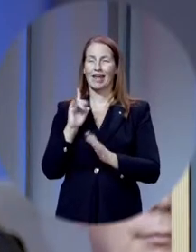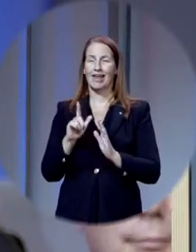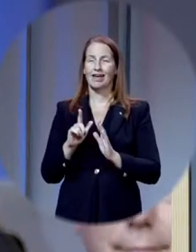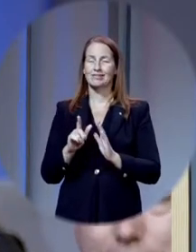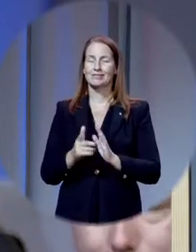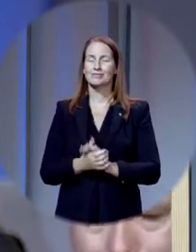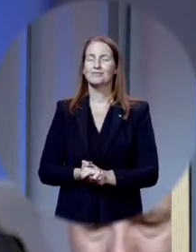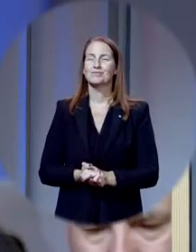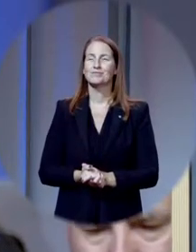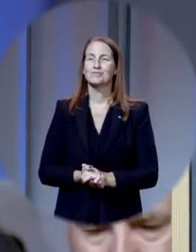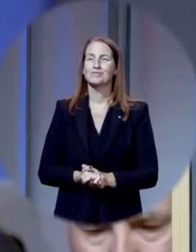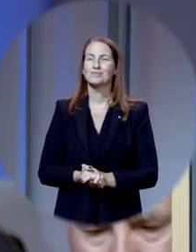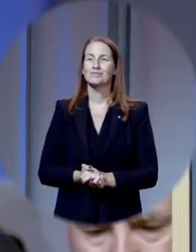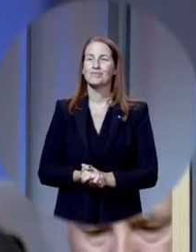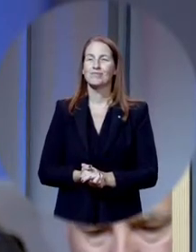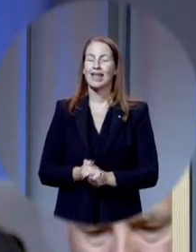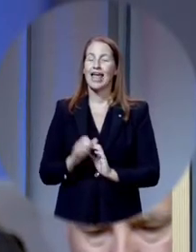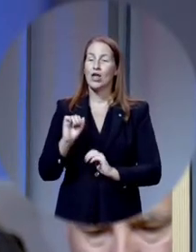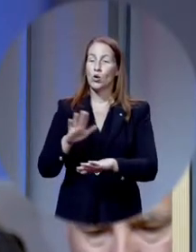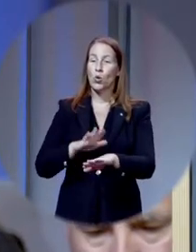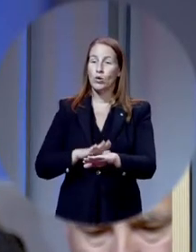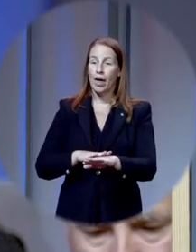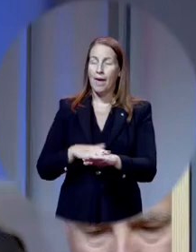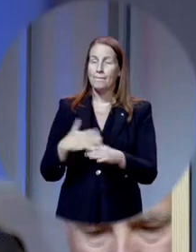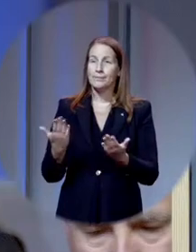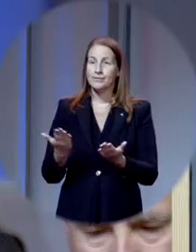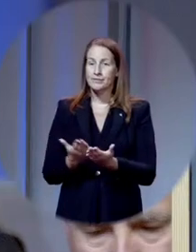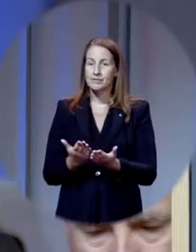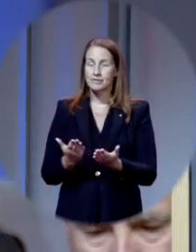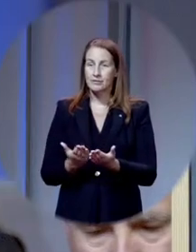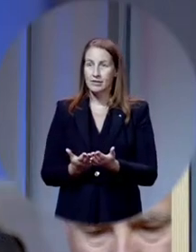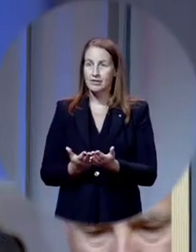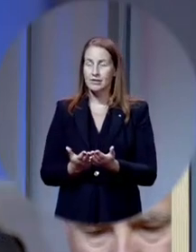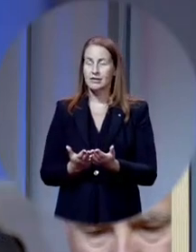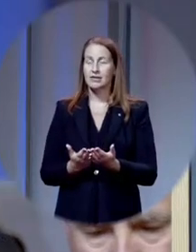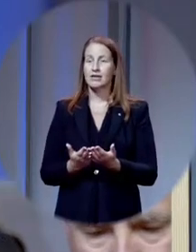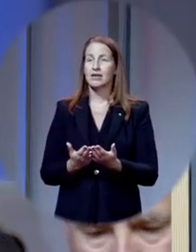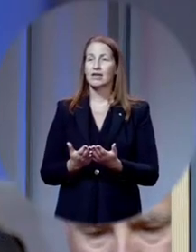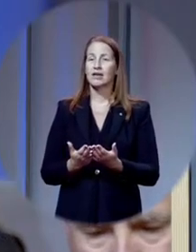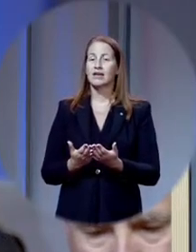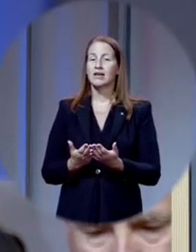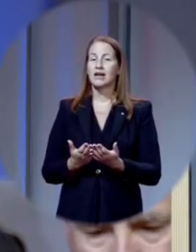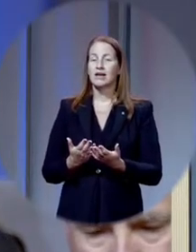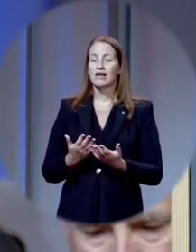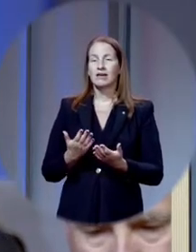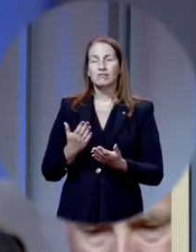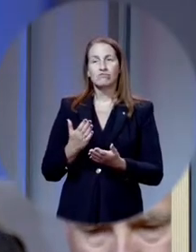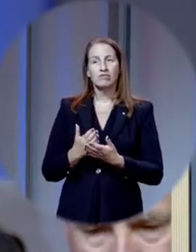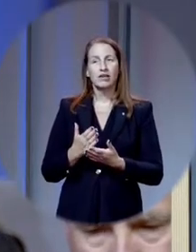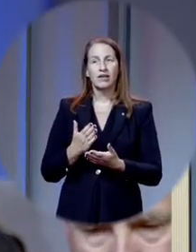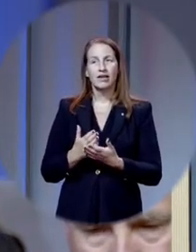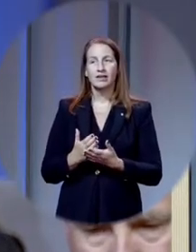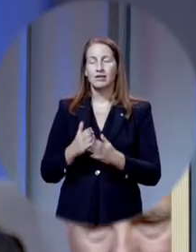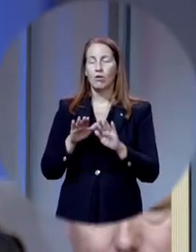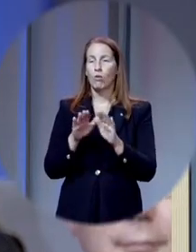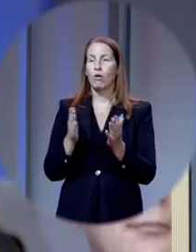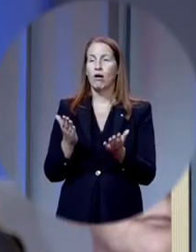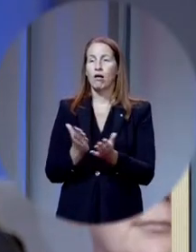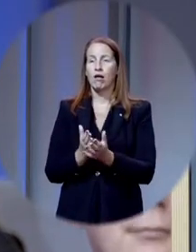In the time that you have studied, it's an underestimate to say much in the world has changed.